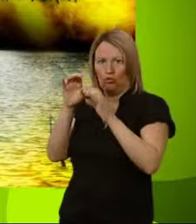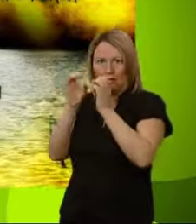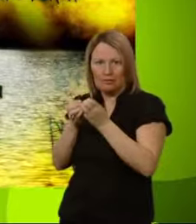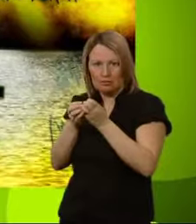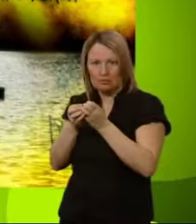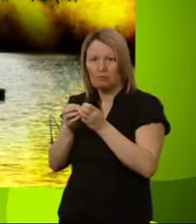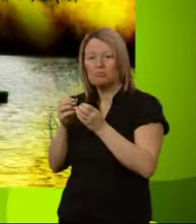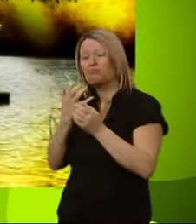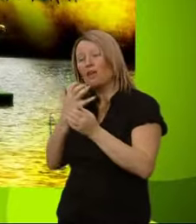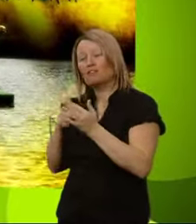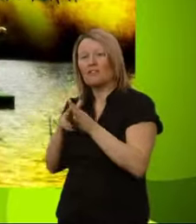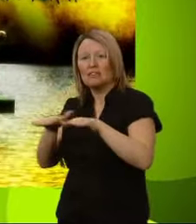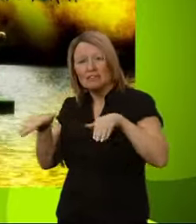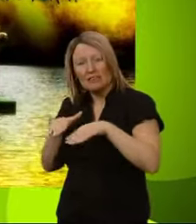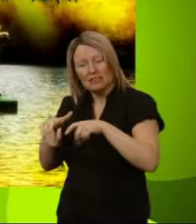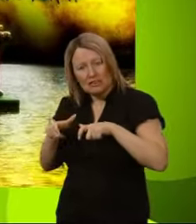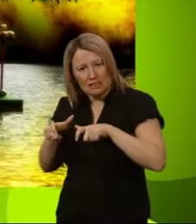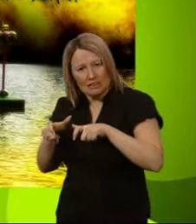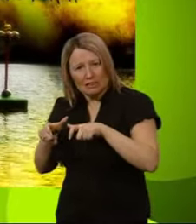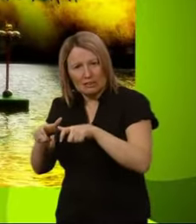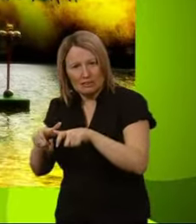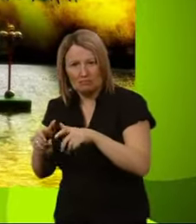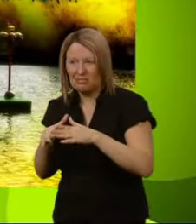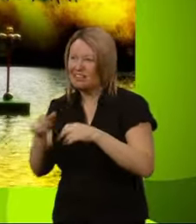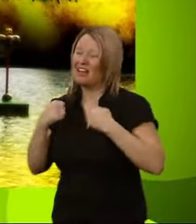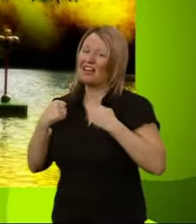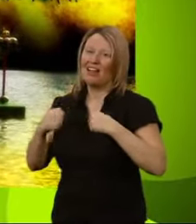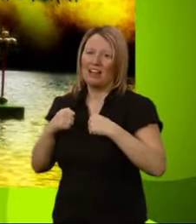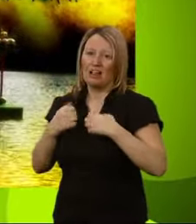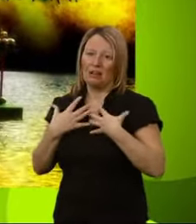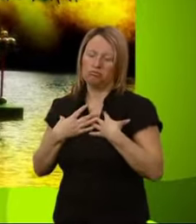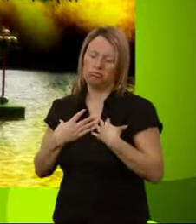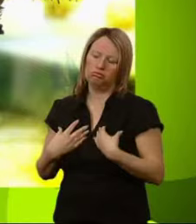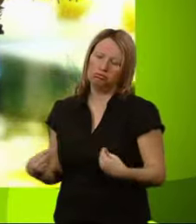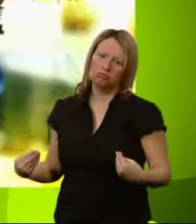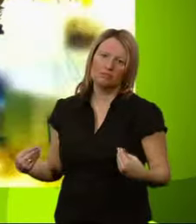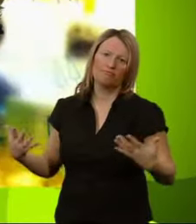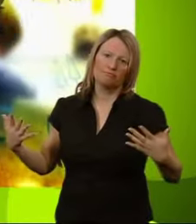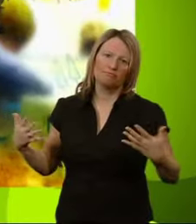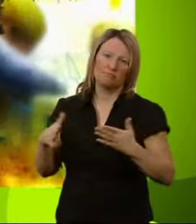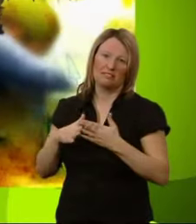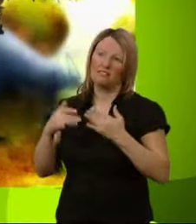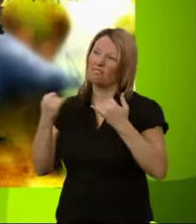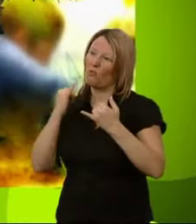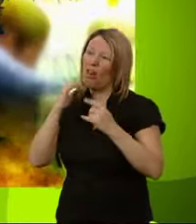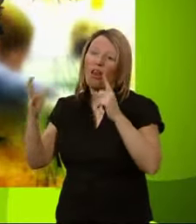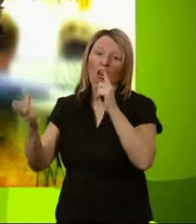Javmi fought on, even when her strength deserted her, but she failed to conquer Deep Loch and must lose another life. Her once